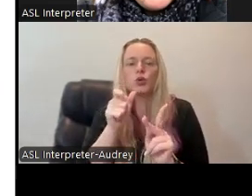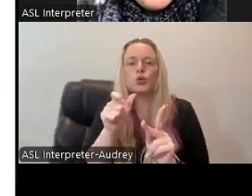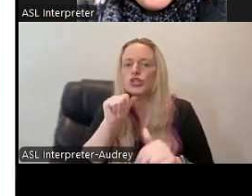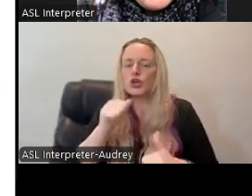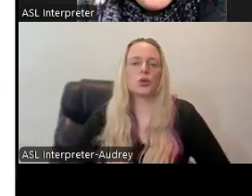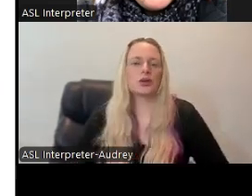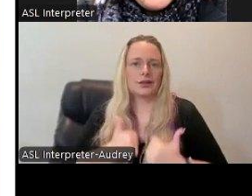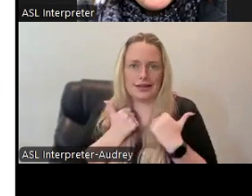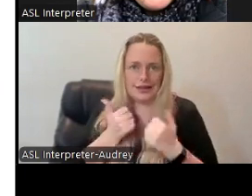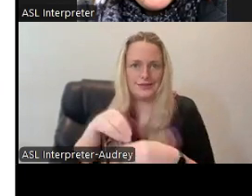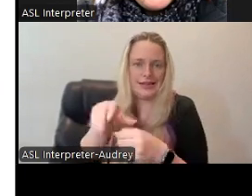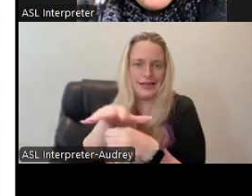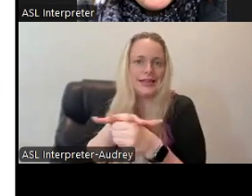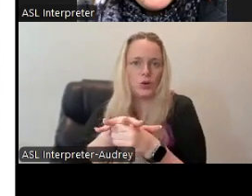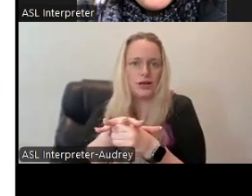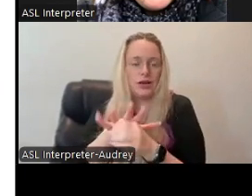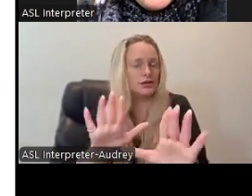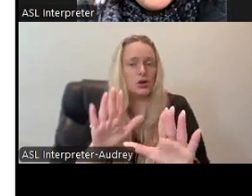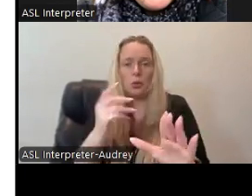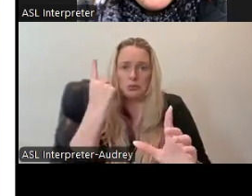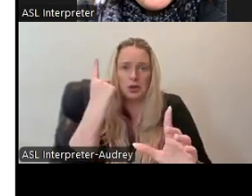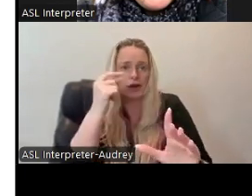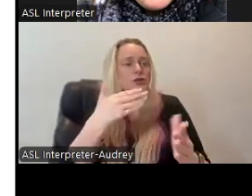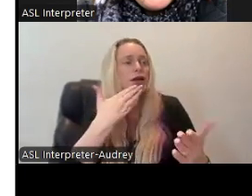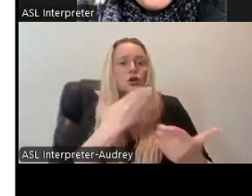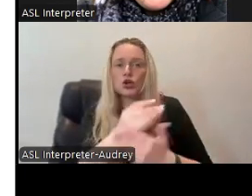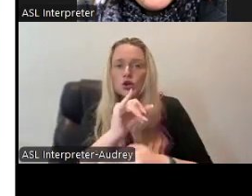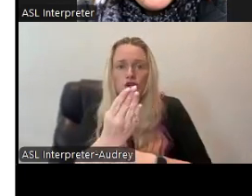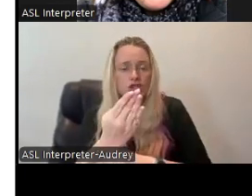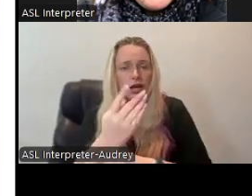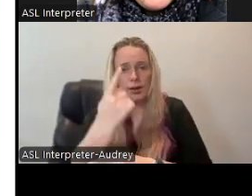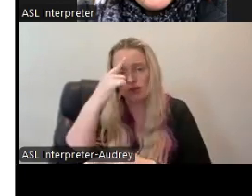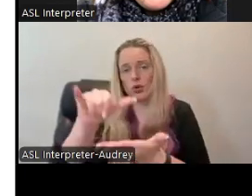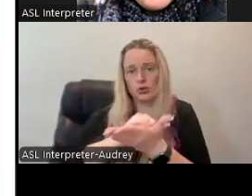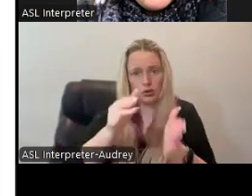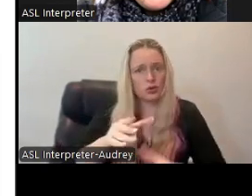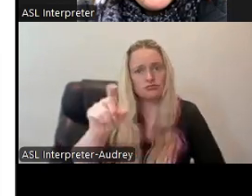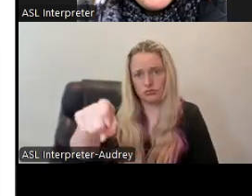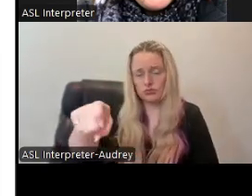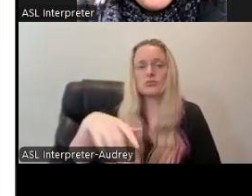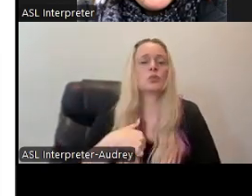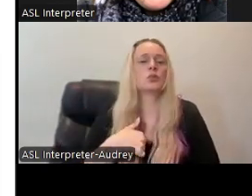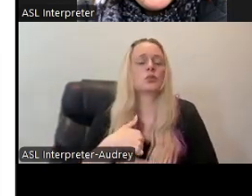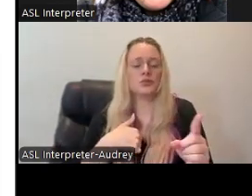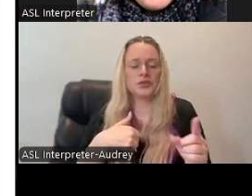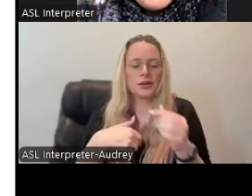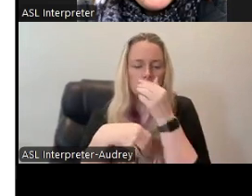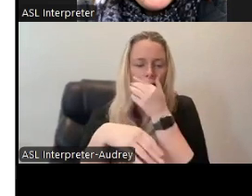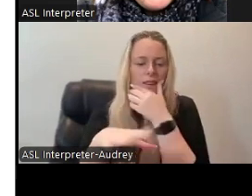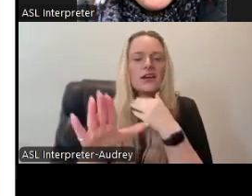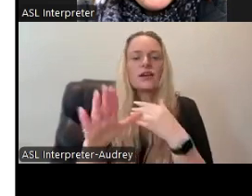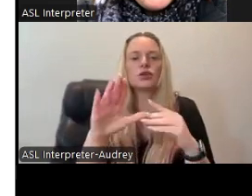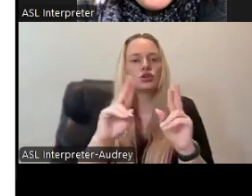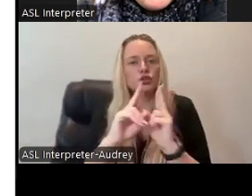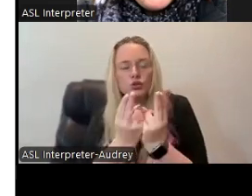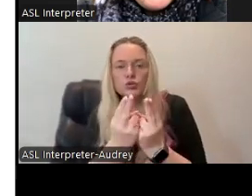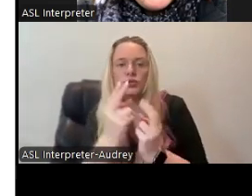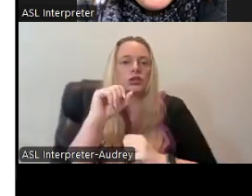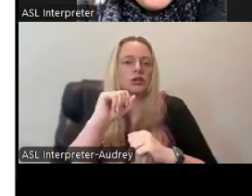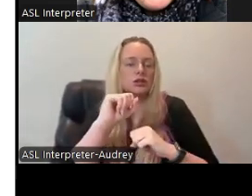who live in their neighborhood. Listen, I'm all for good jobs for New Yorkers, jobs in union and